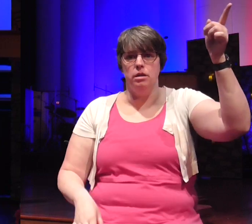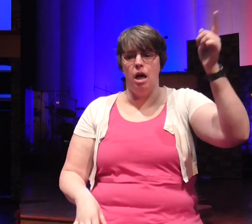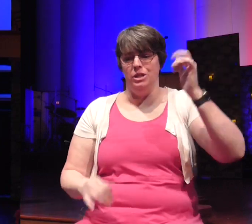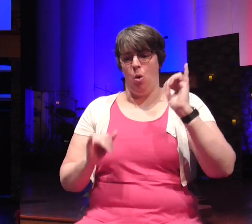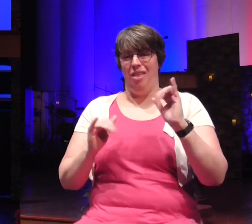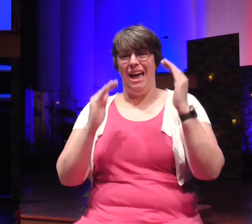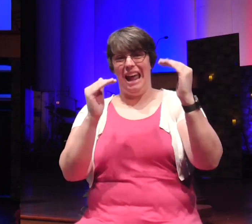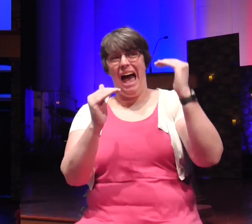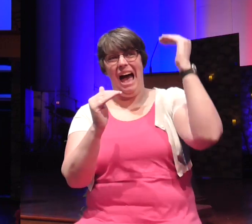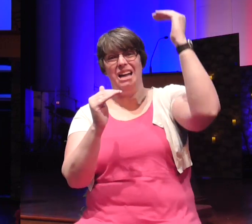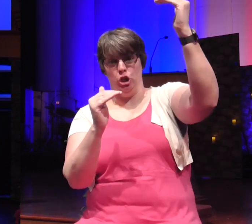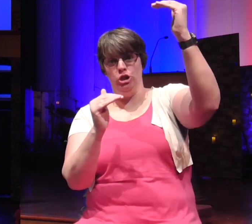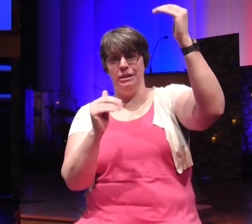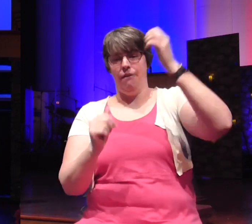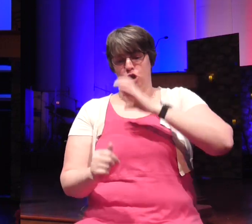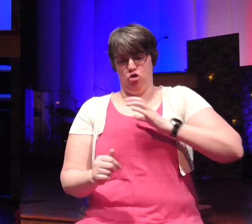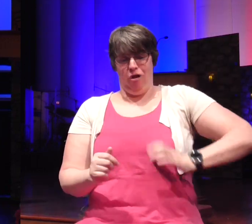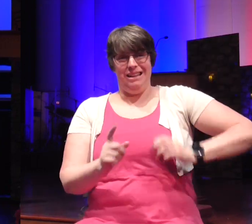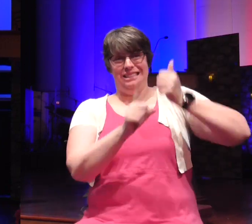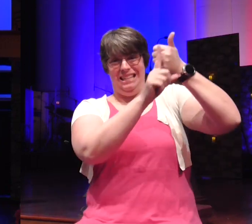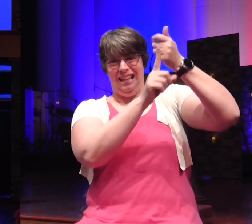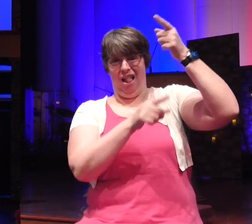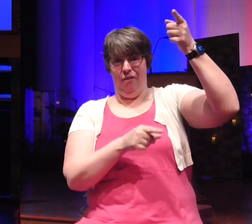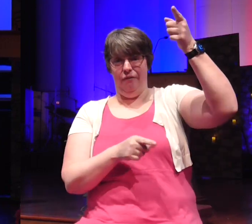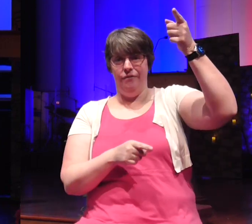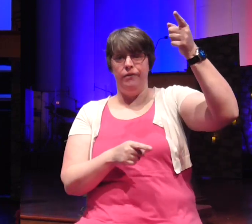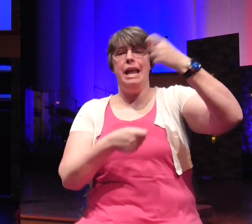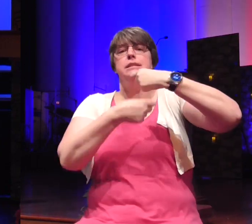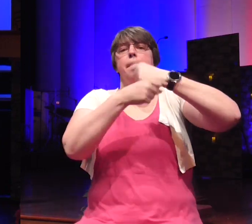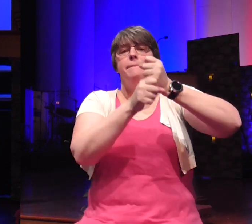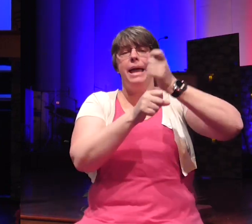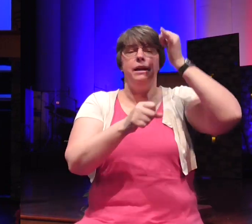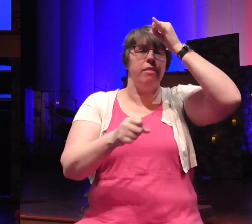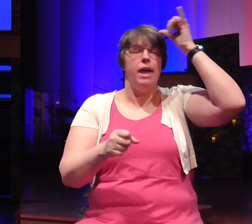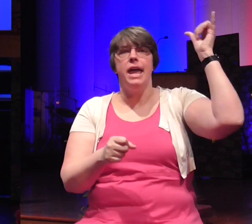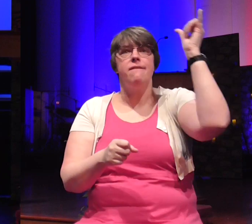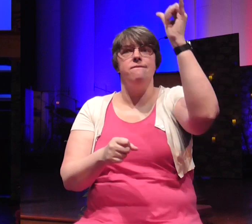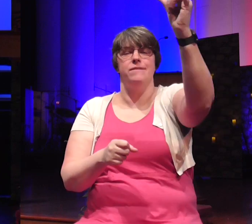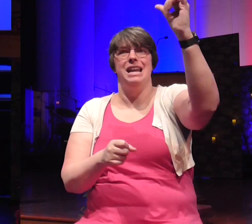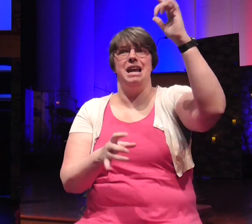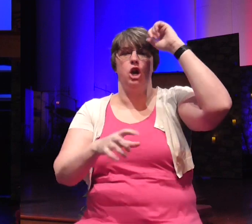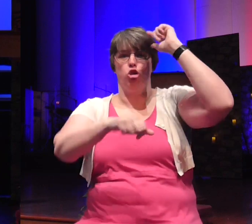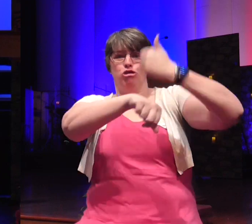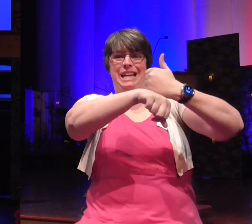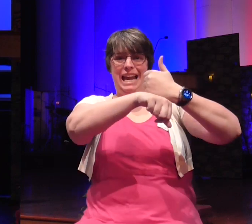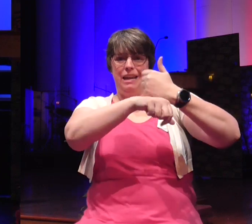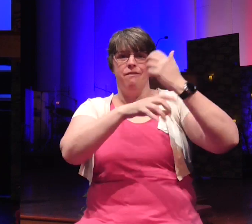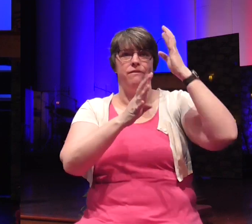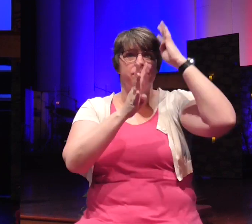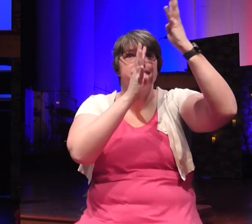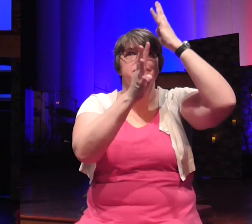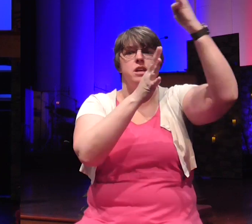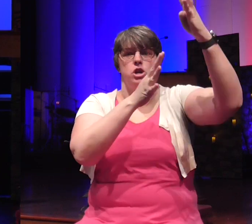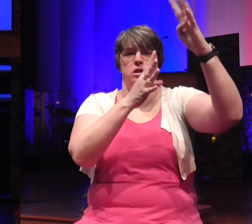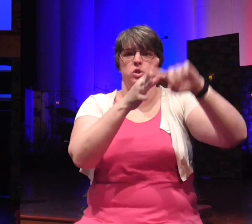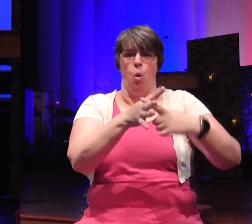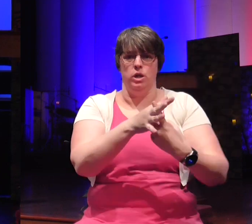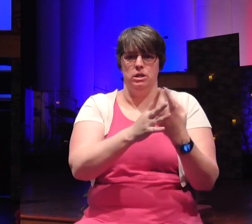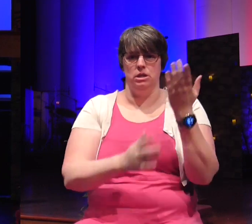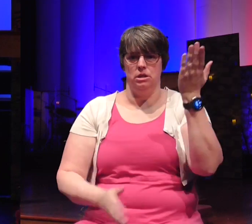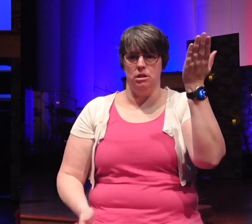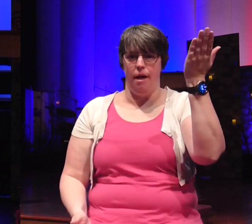Christ self, is immersed in the infinite love and intelligence of our creative source. So our higher self is